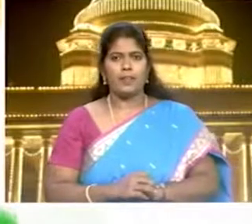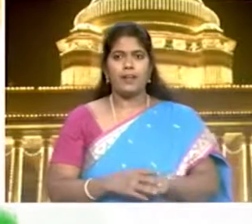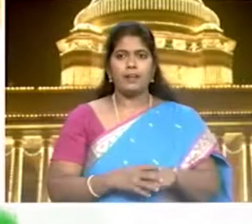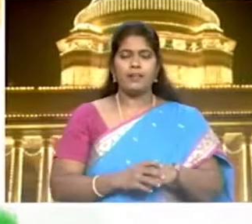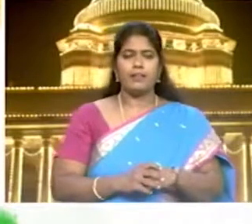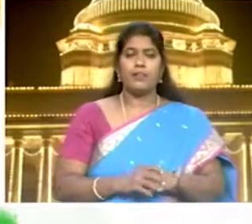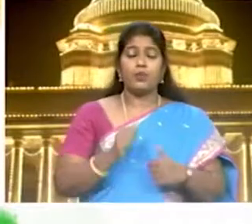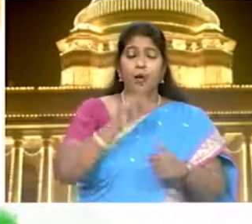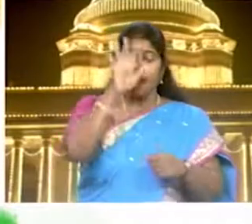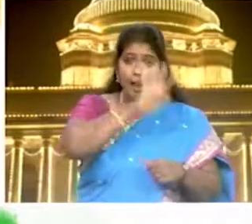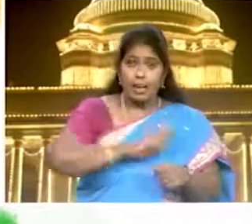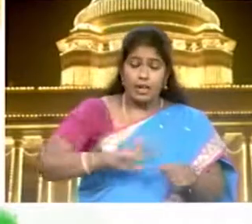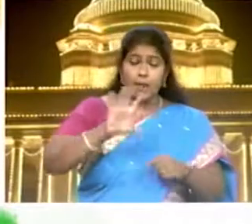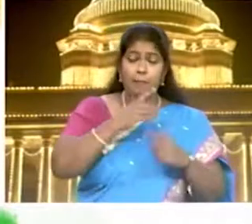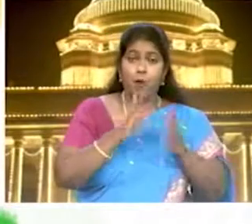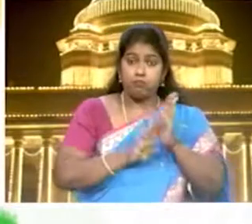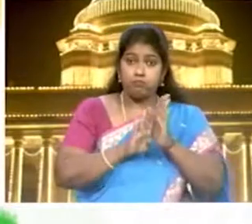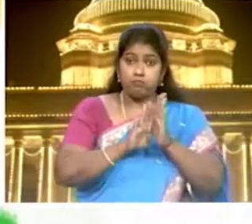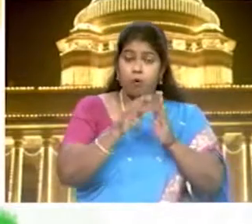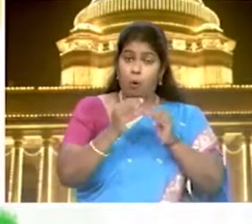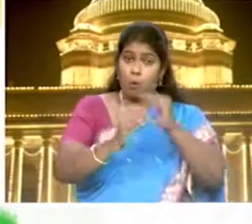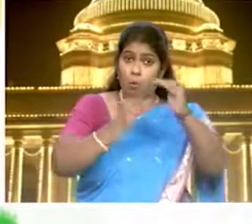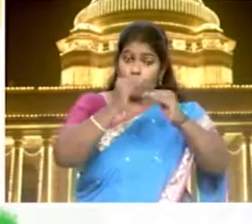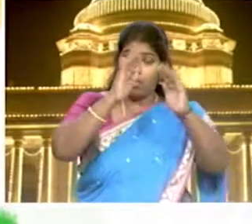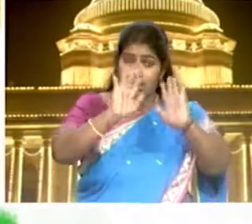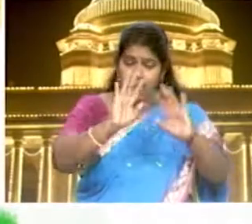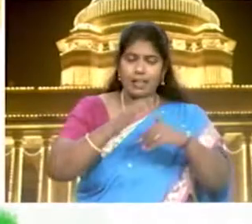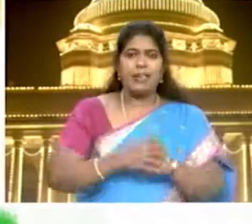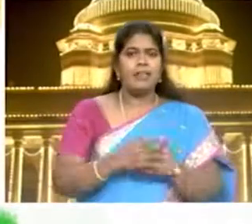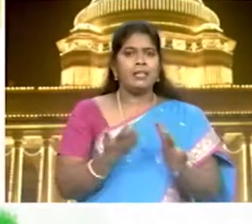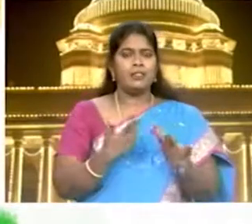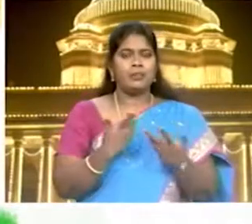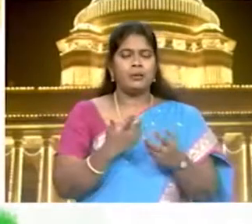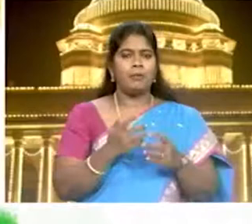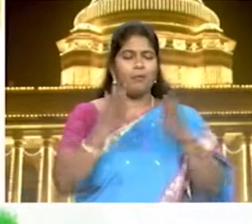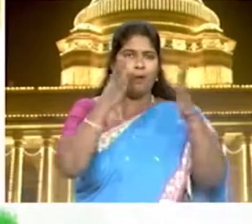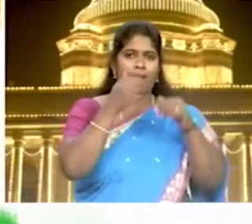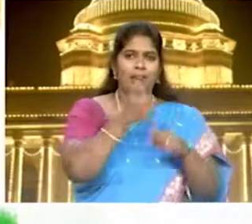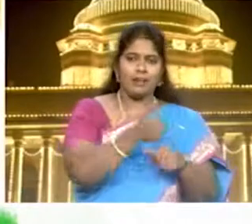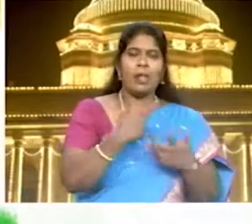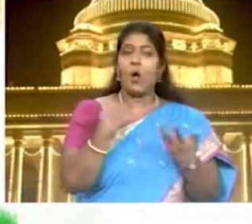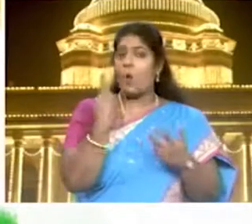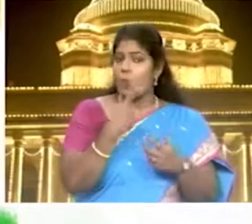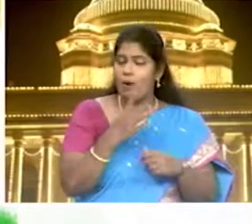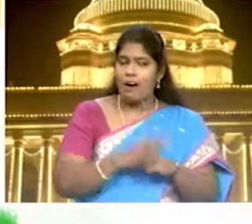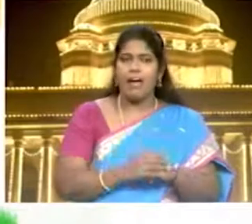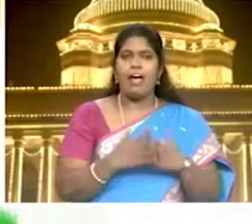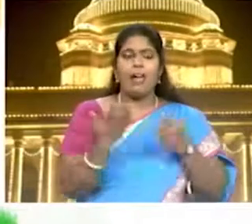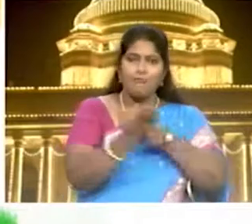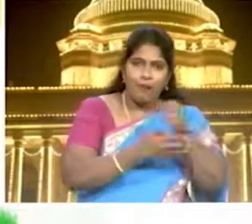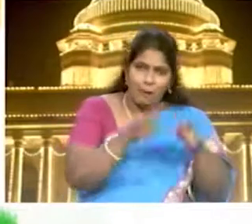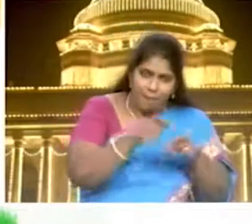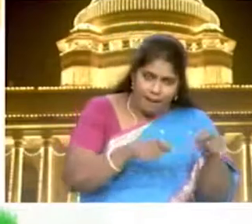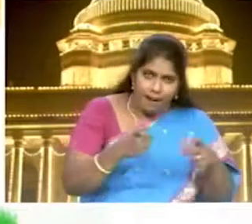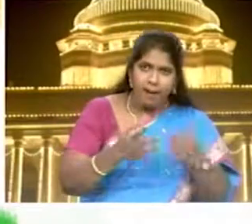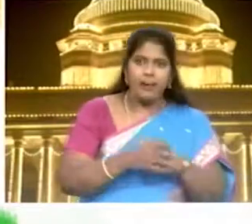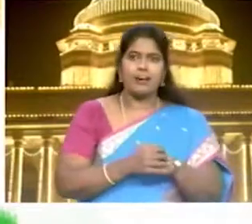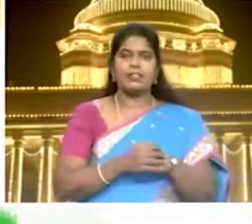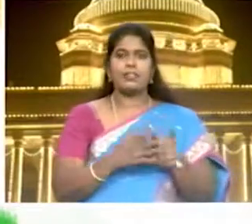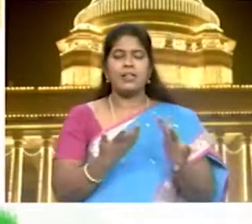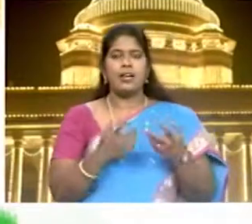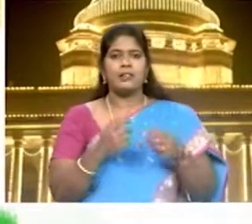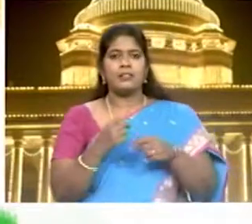in our country, credit must also be given to workers and farmers whose hard work has made